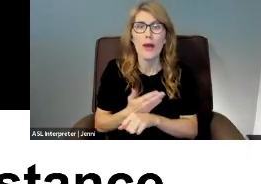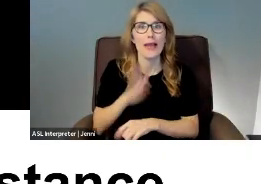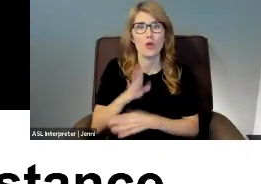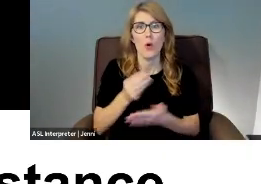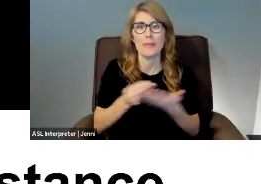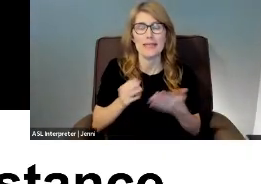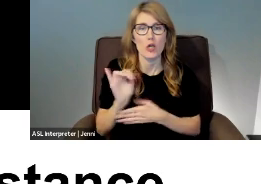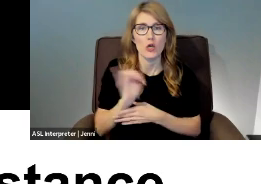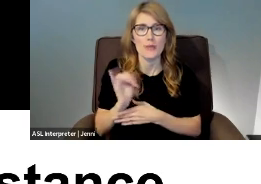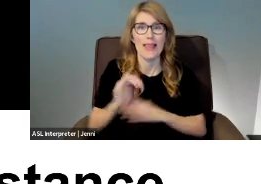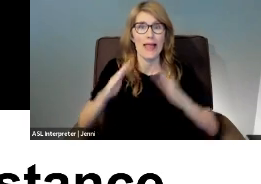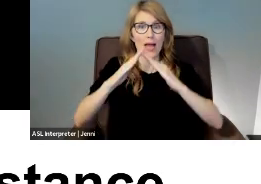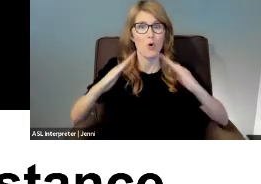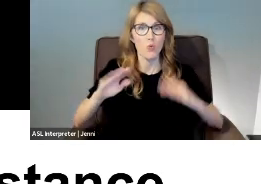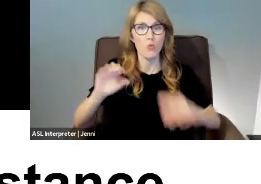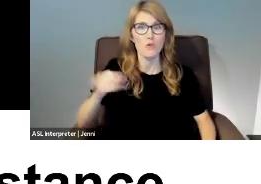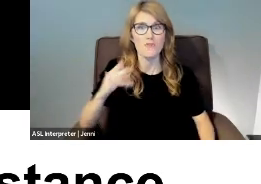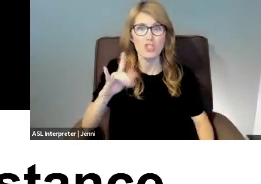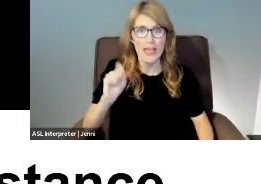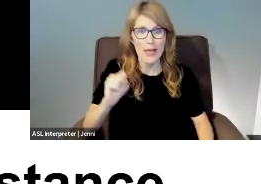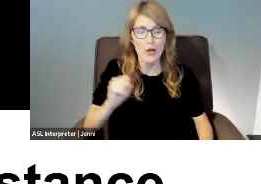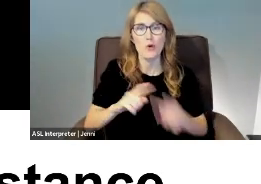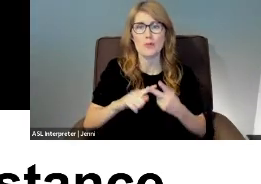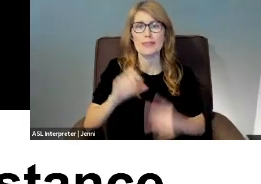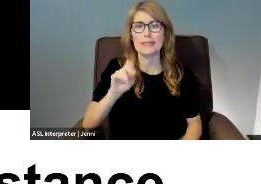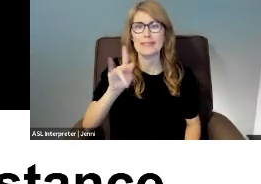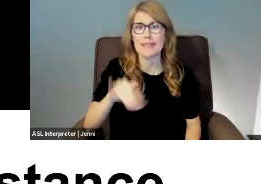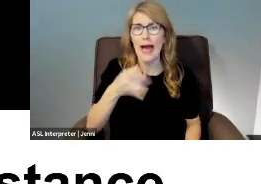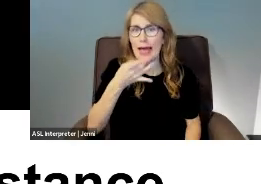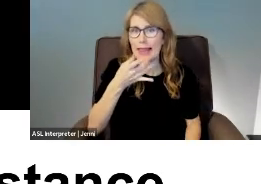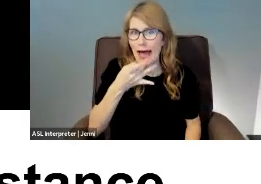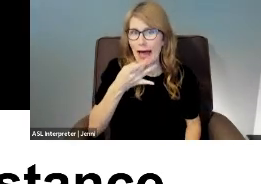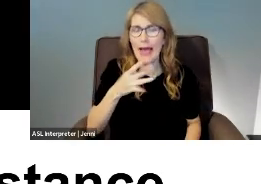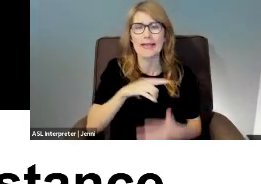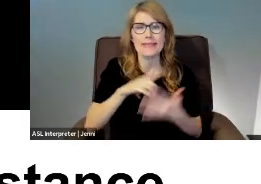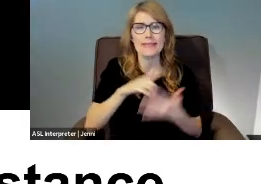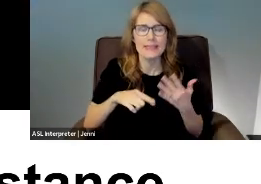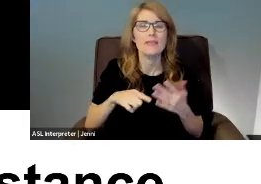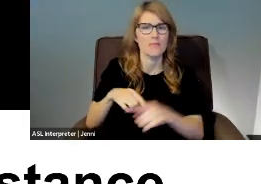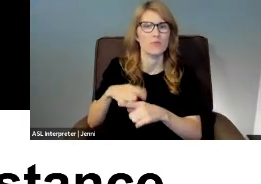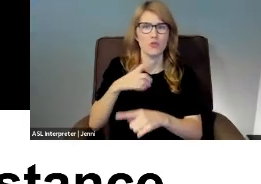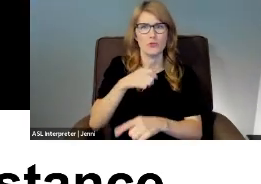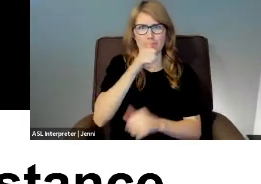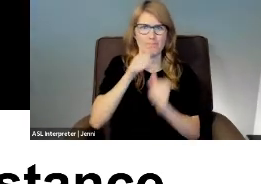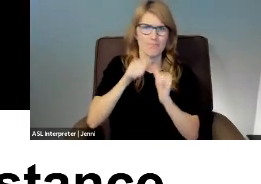windows, skylights, and sidings to withstand significant impact.